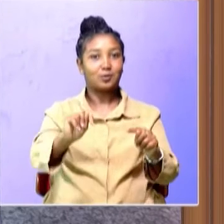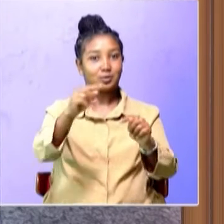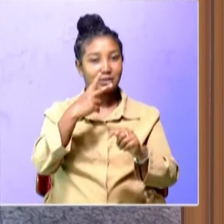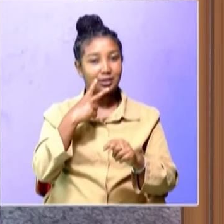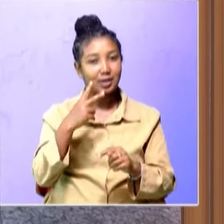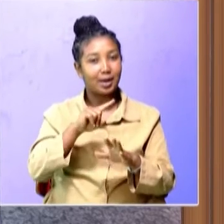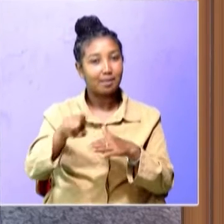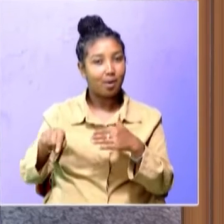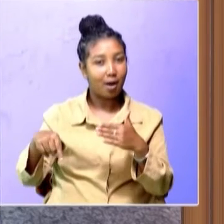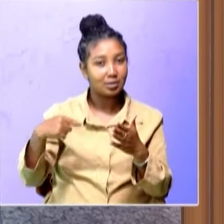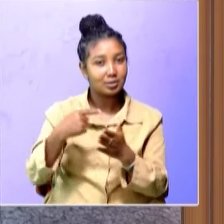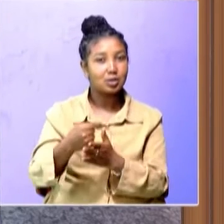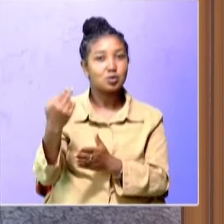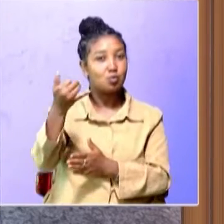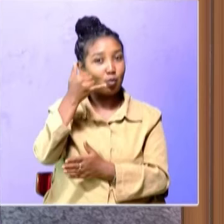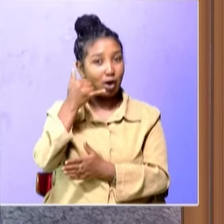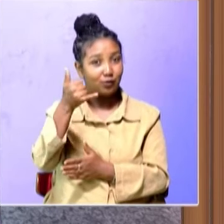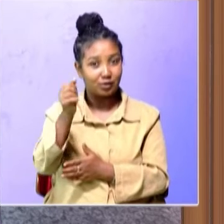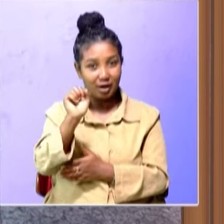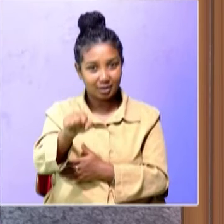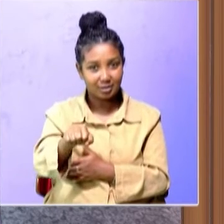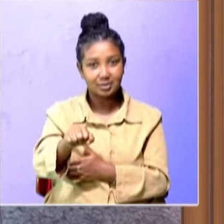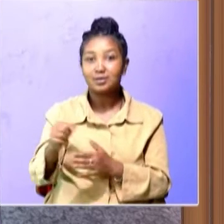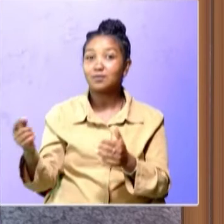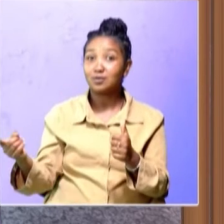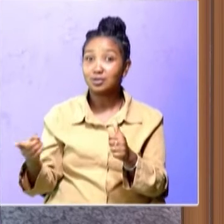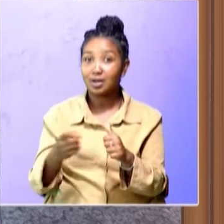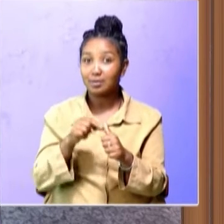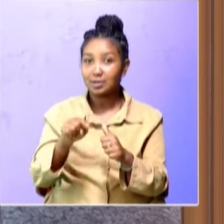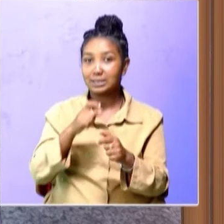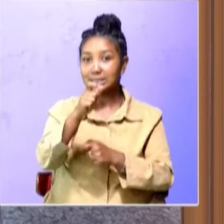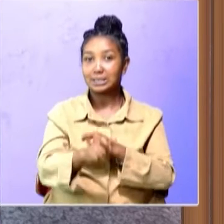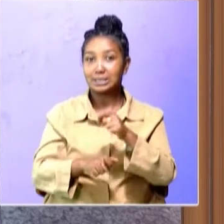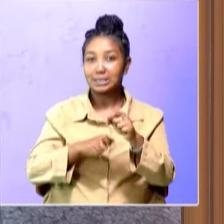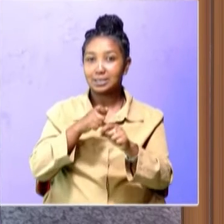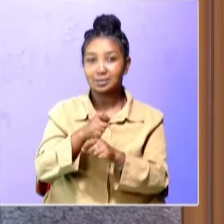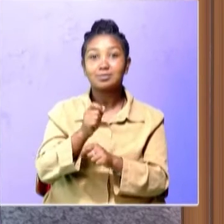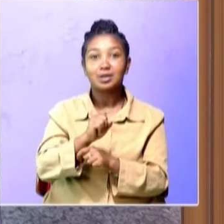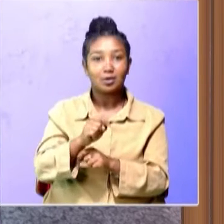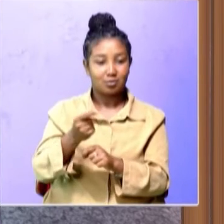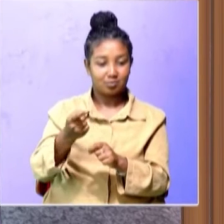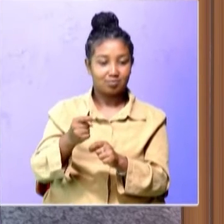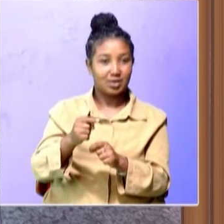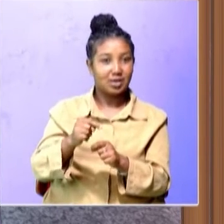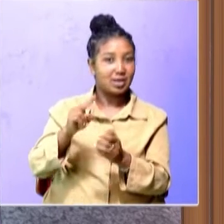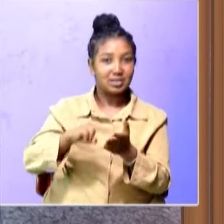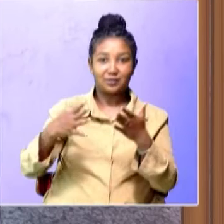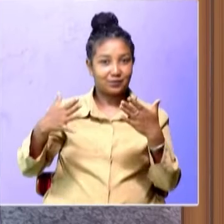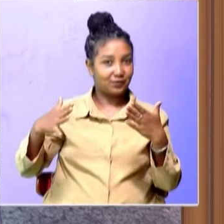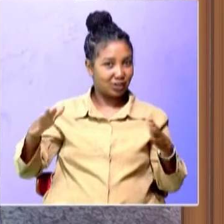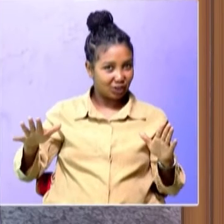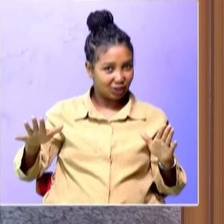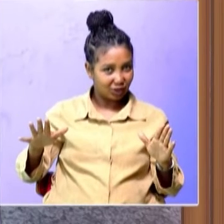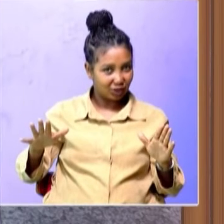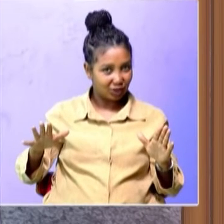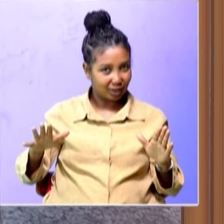see about mobile phones. Yes, for the first time in this year we have done a listening topic from the